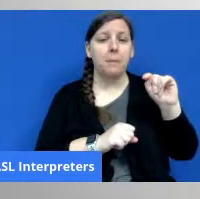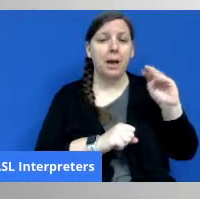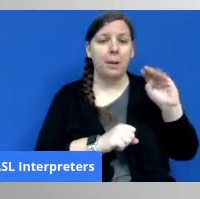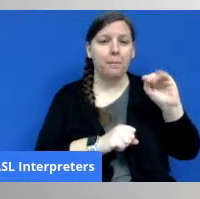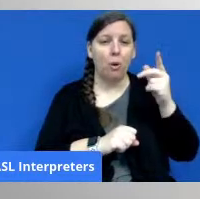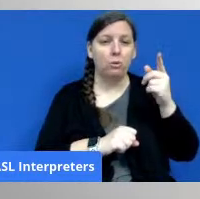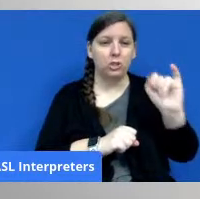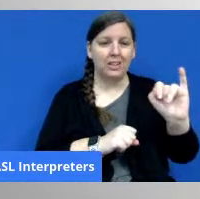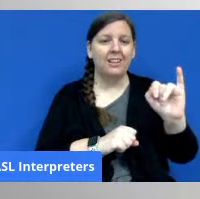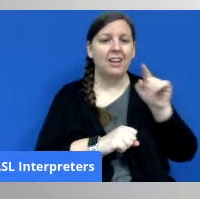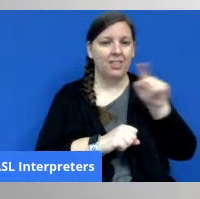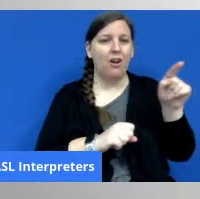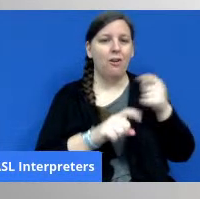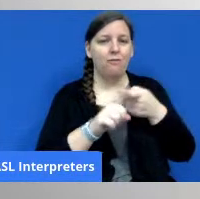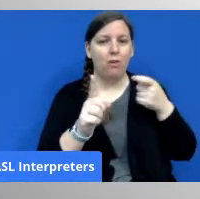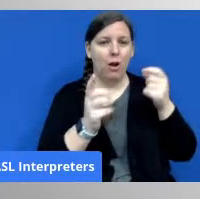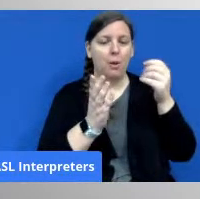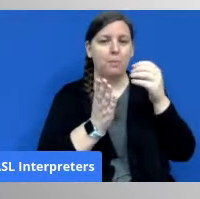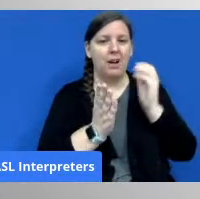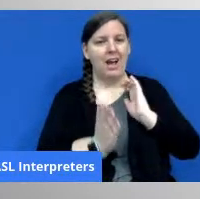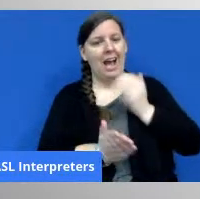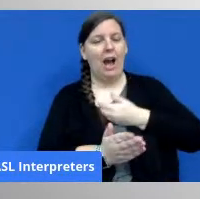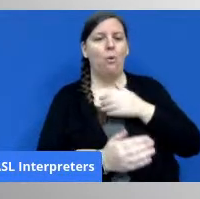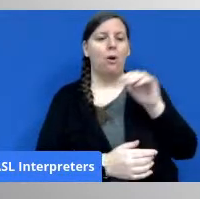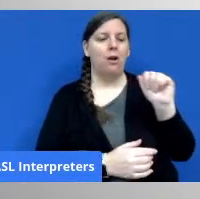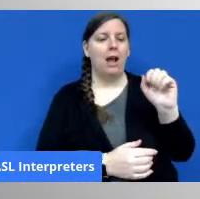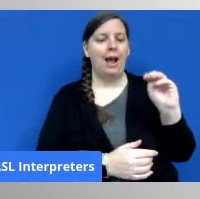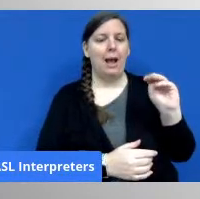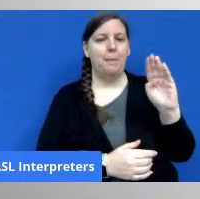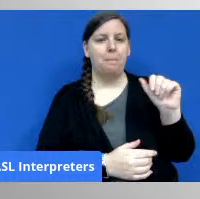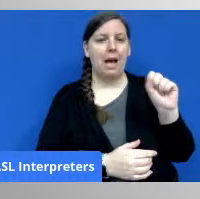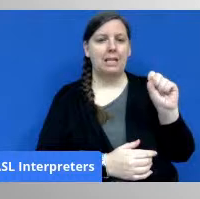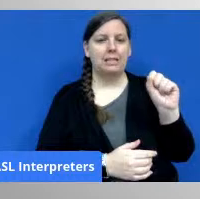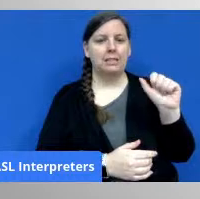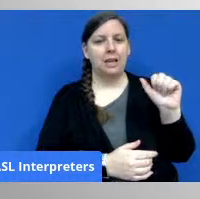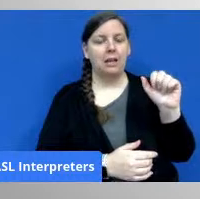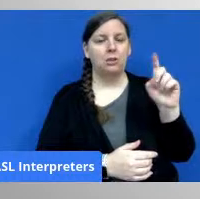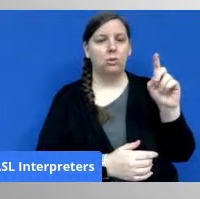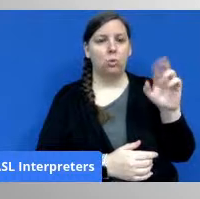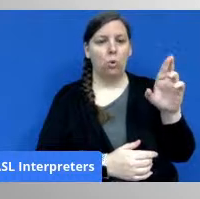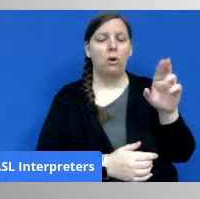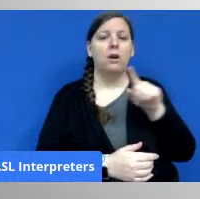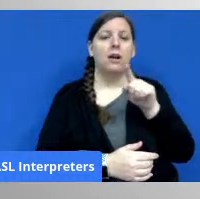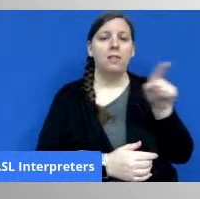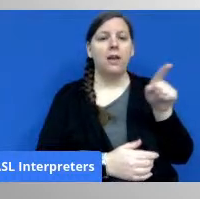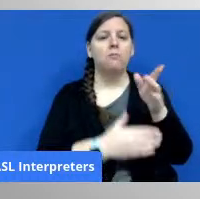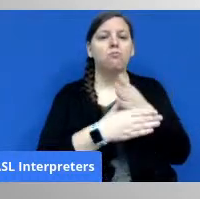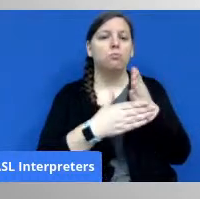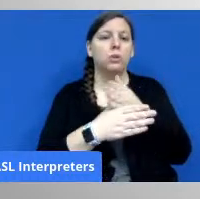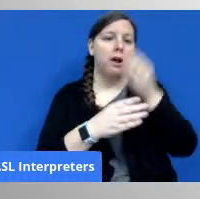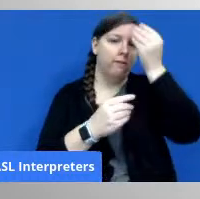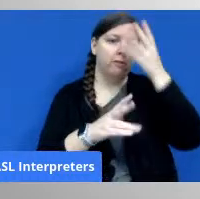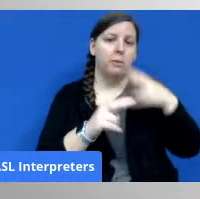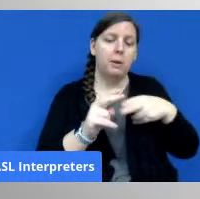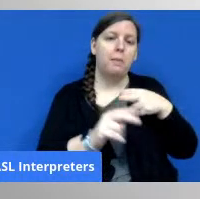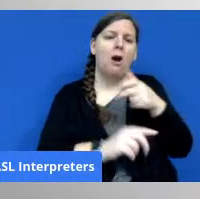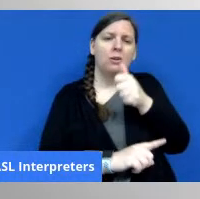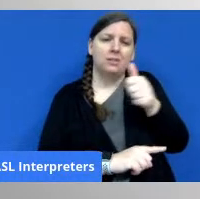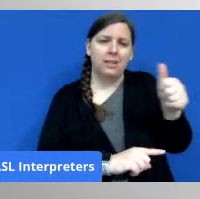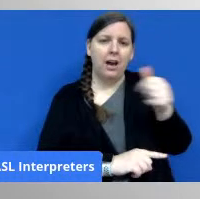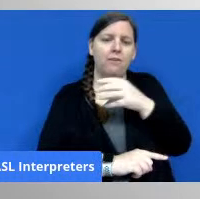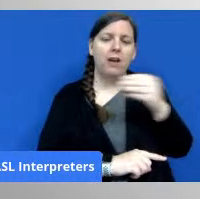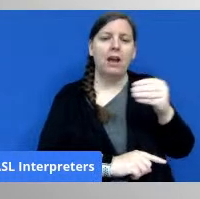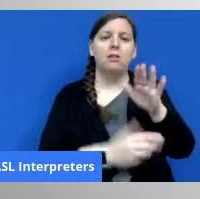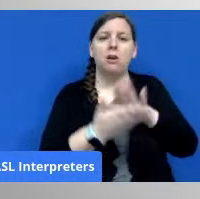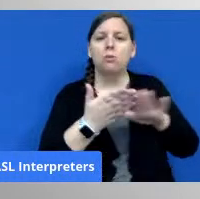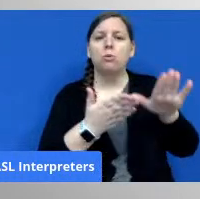our ambassadors, and they share information about themselves and their college journey. And they're just a really amazing group